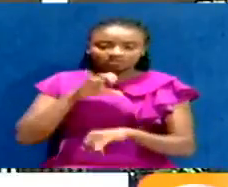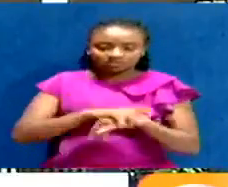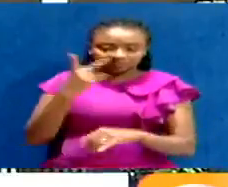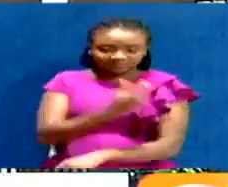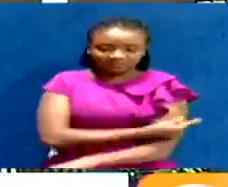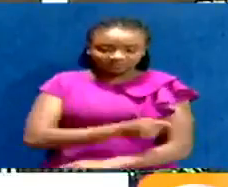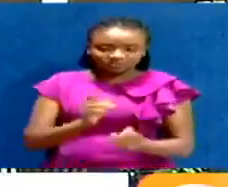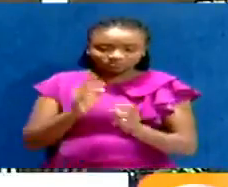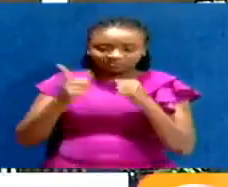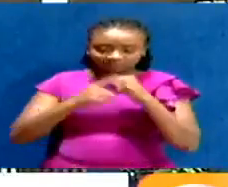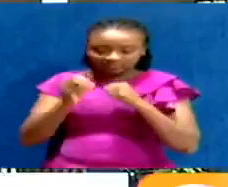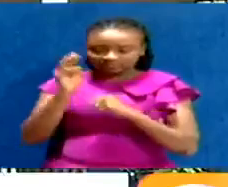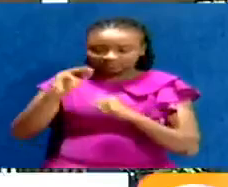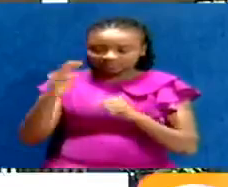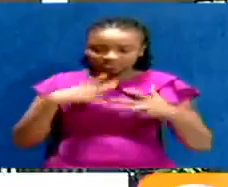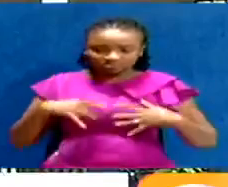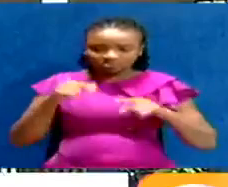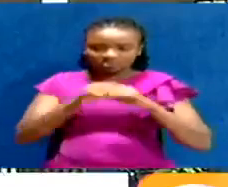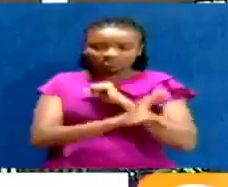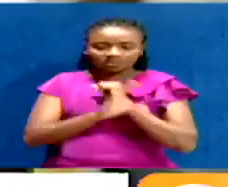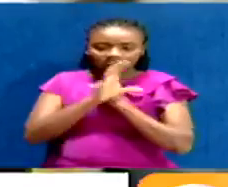continent. Dorcas Wangera reports.